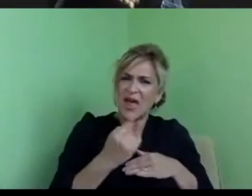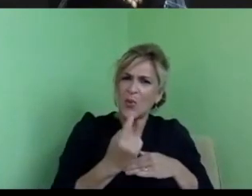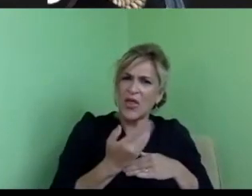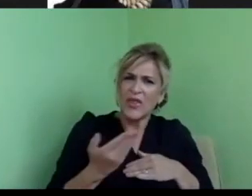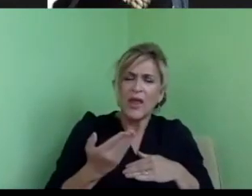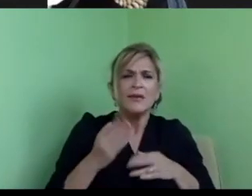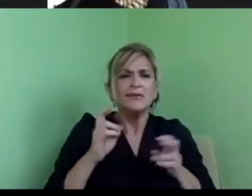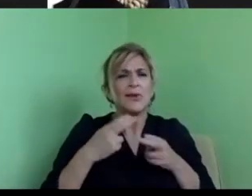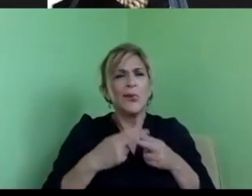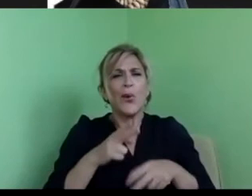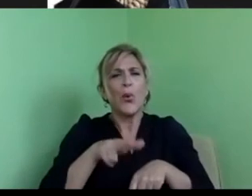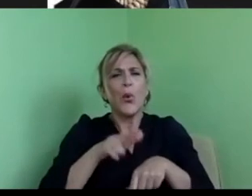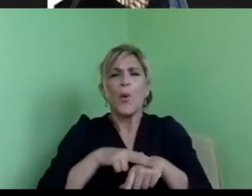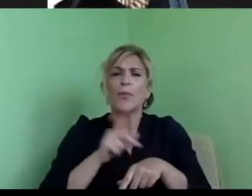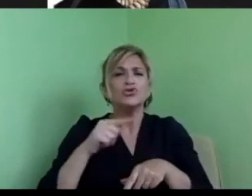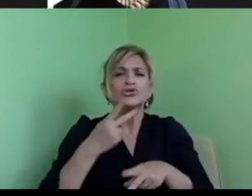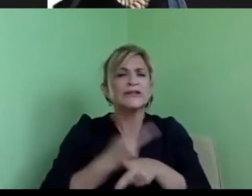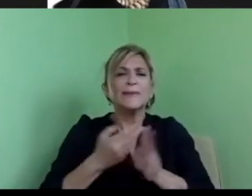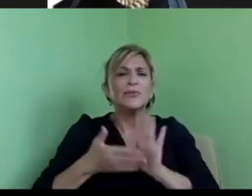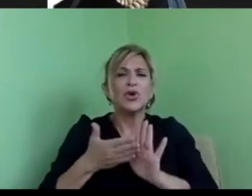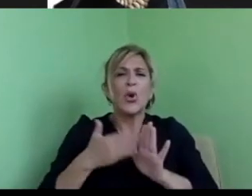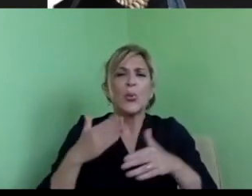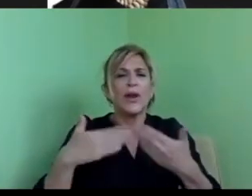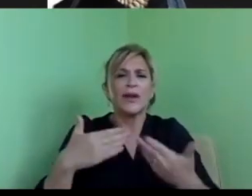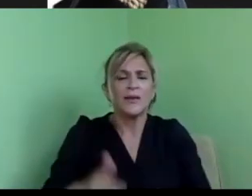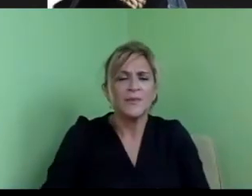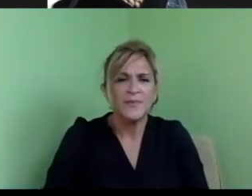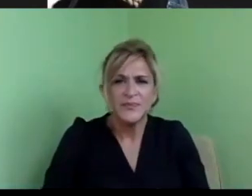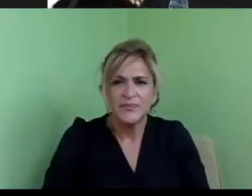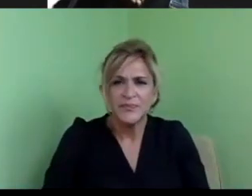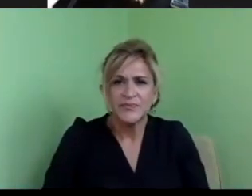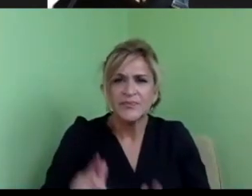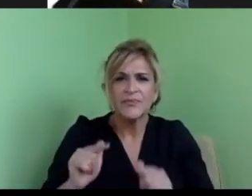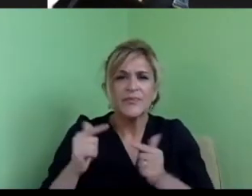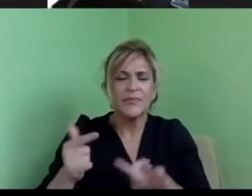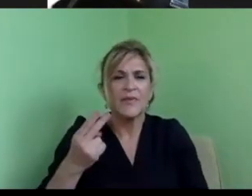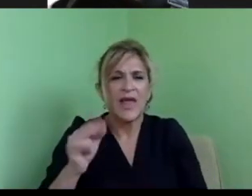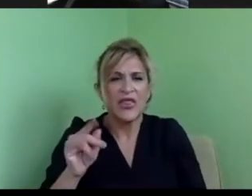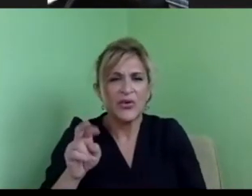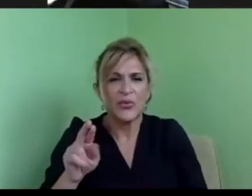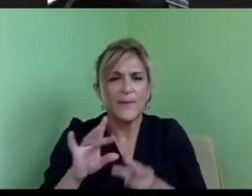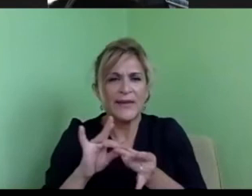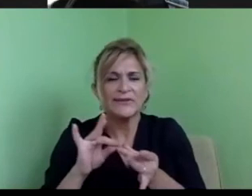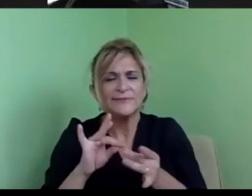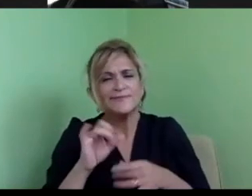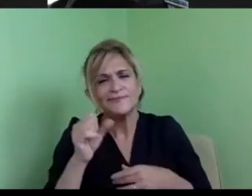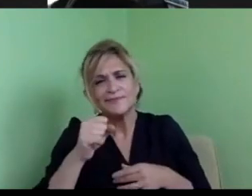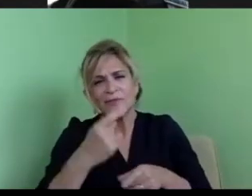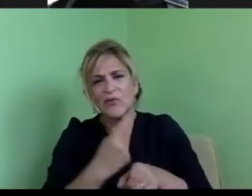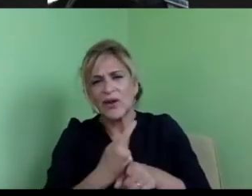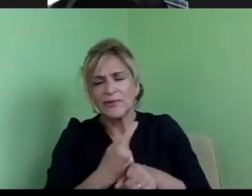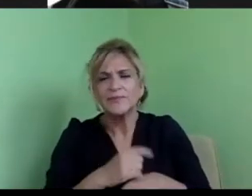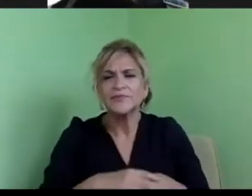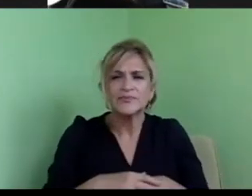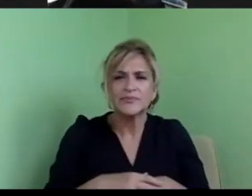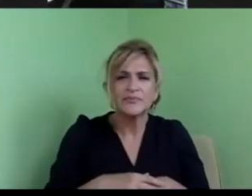right um i want to just mention going from what